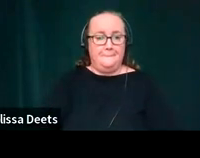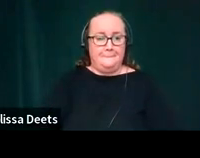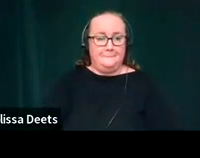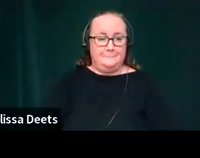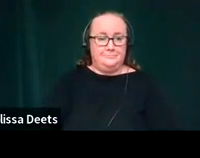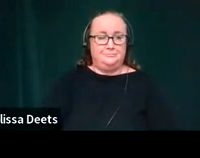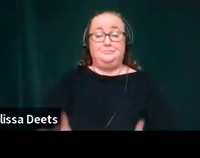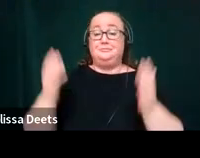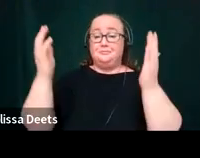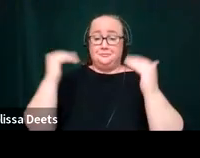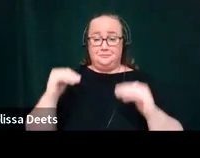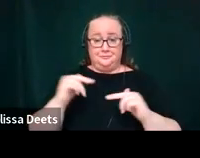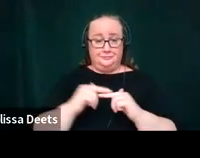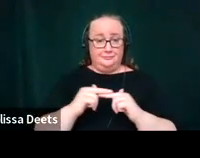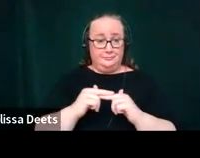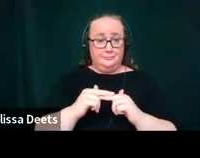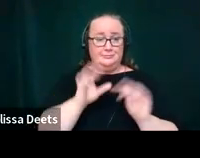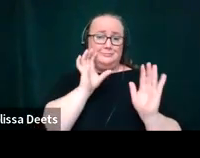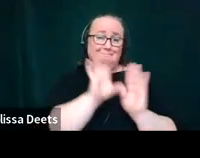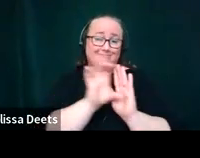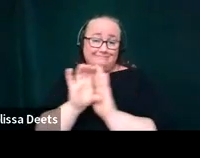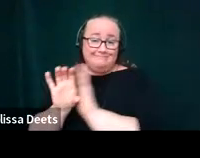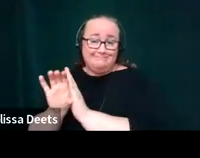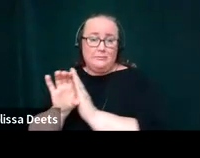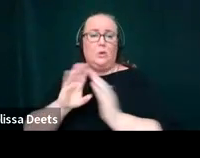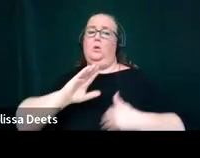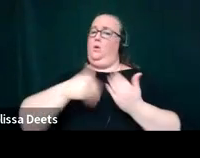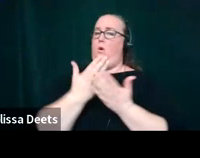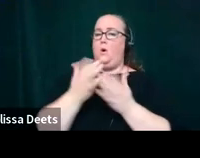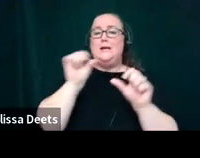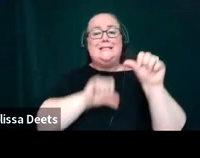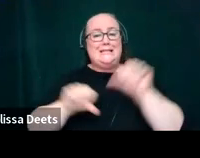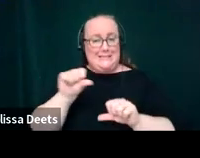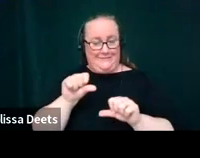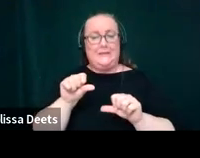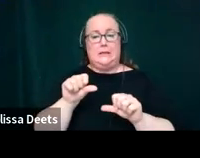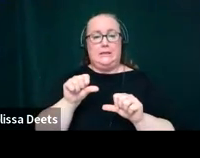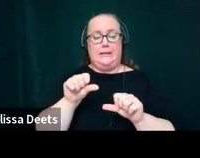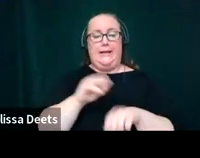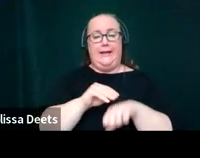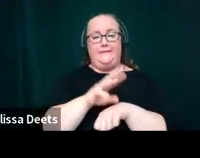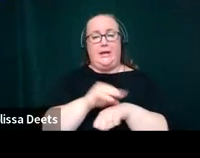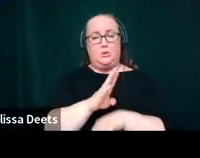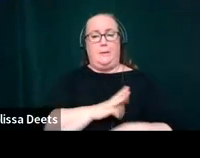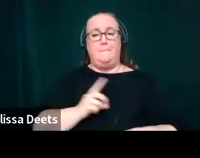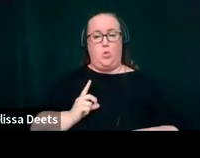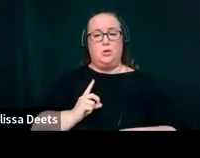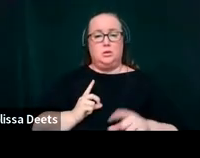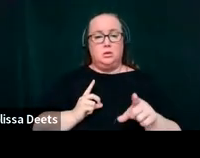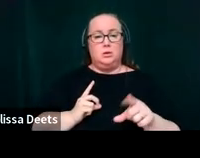My next slide shows photos of our Scientific Advisory Board members. Our Scientific Advisory